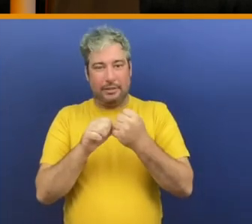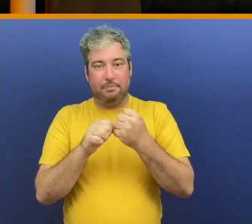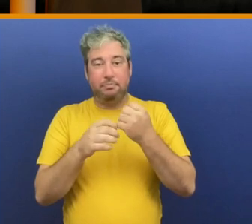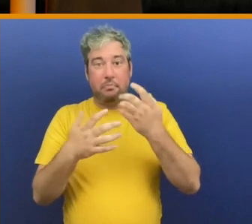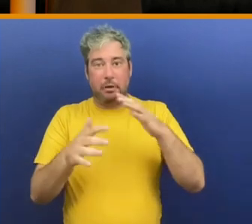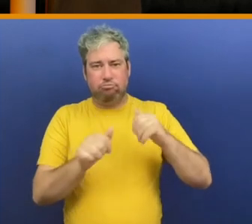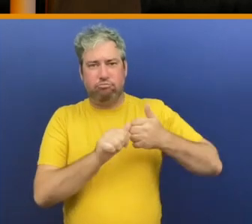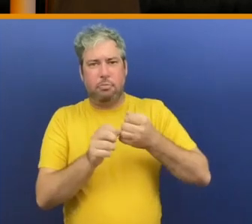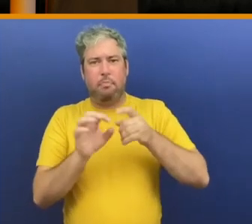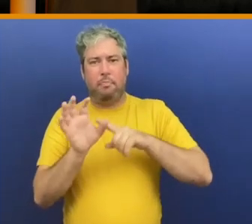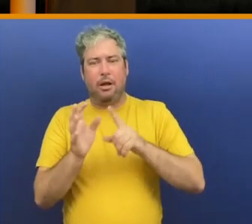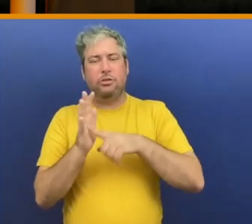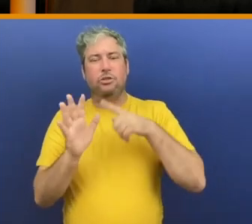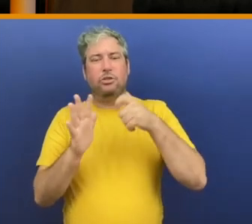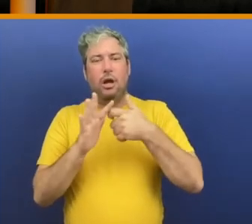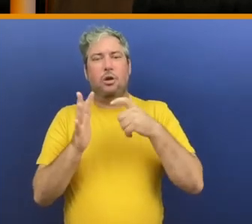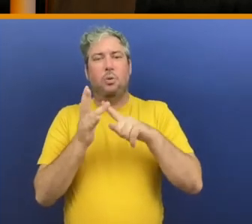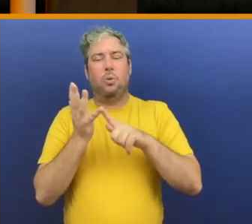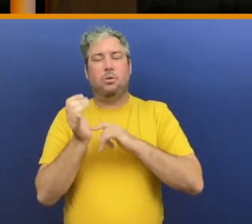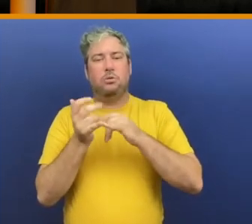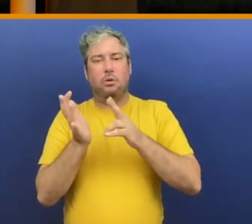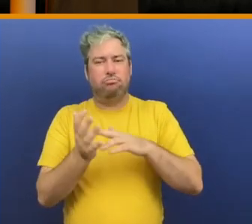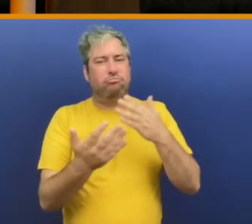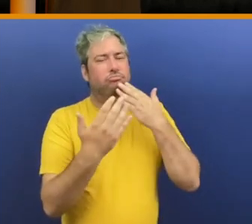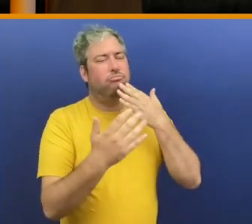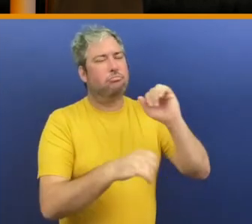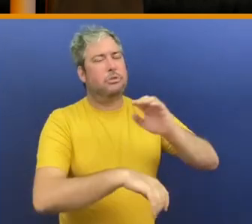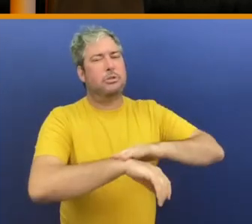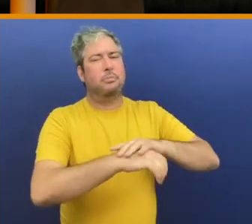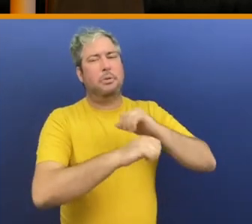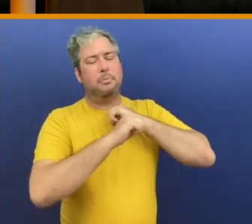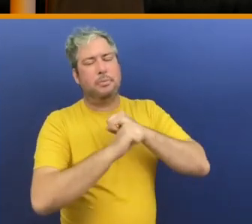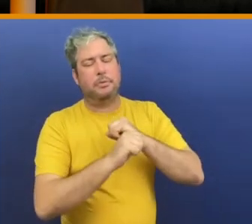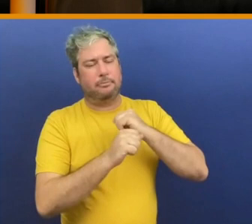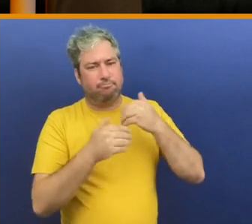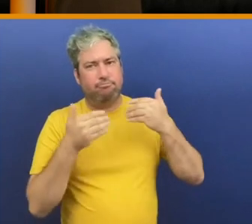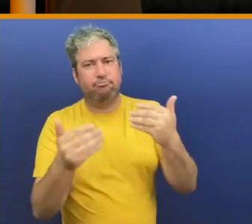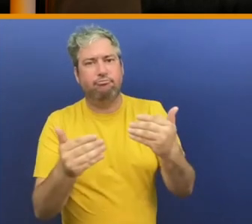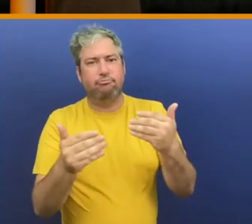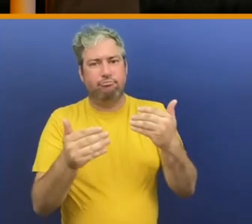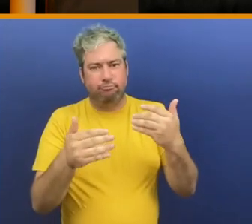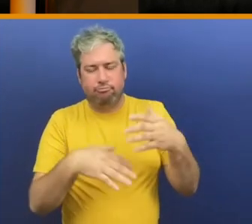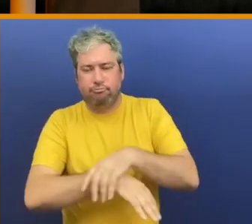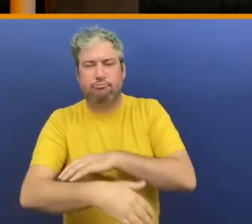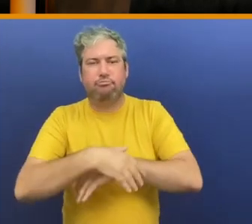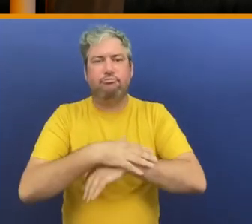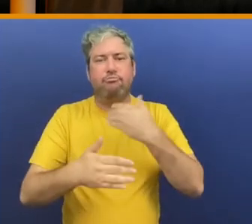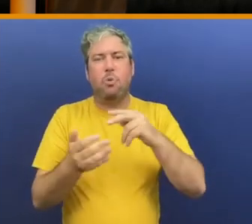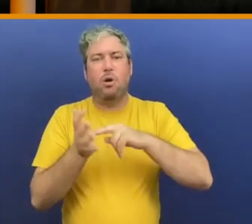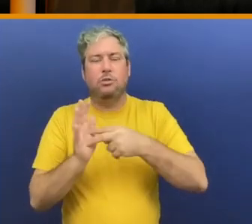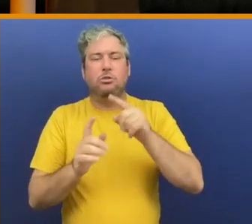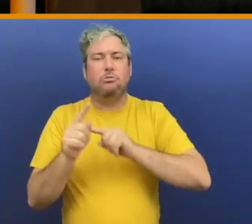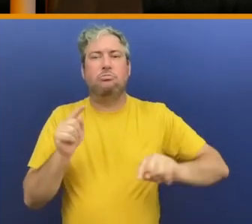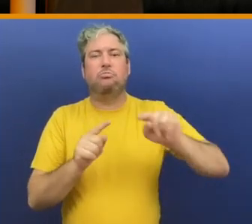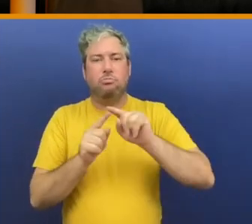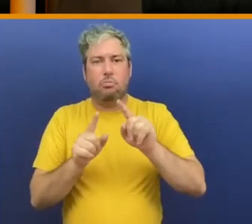with organisations and individual members across the party, and to discuss with them their hopes, fears and